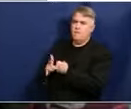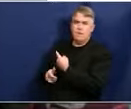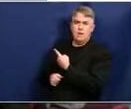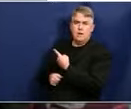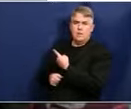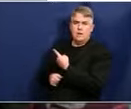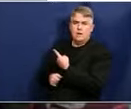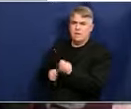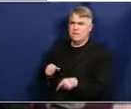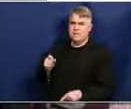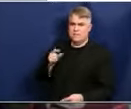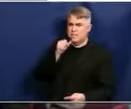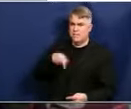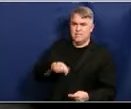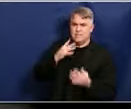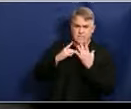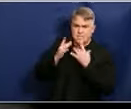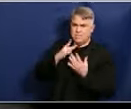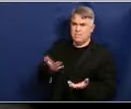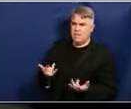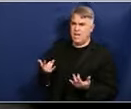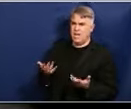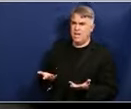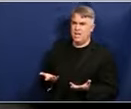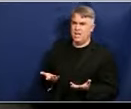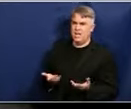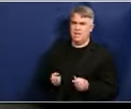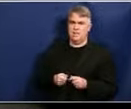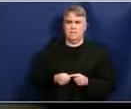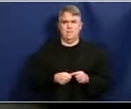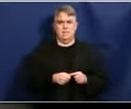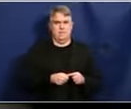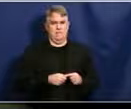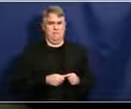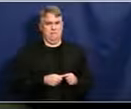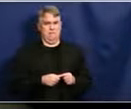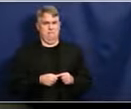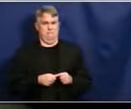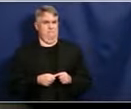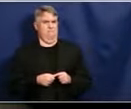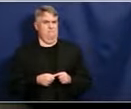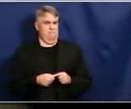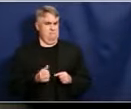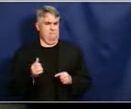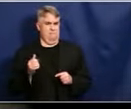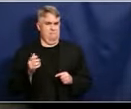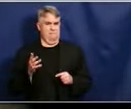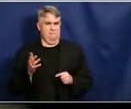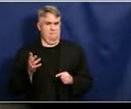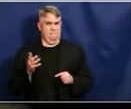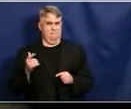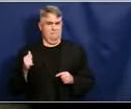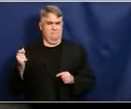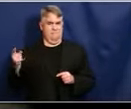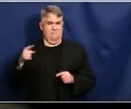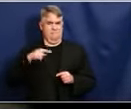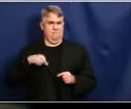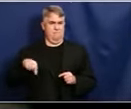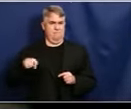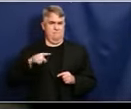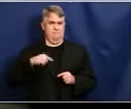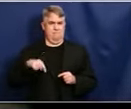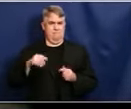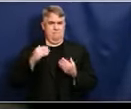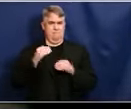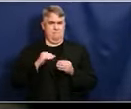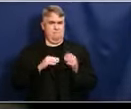supply? Well, I don't think, I mean, look, everyone is dealing with the same constructs. I mean, I don't know